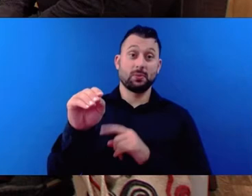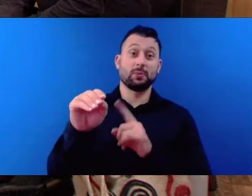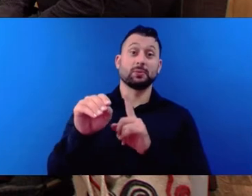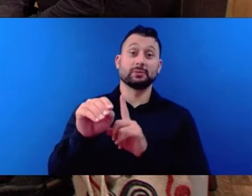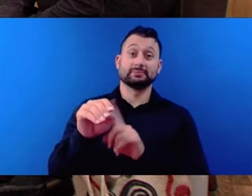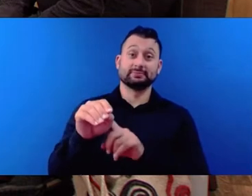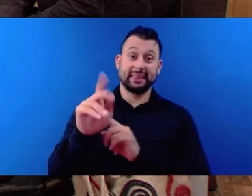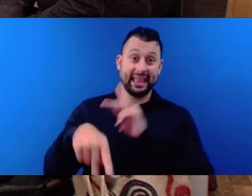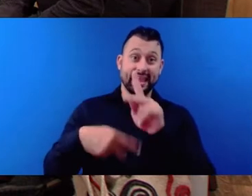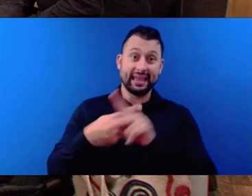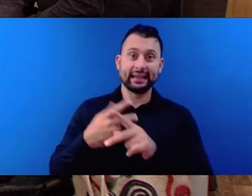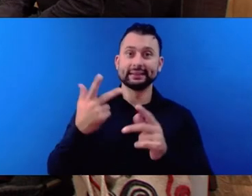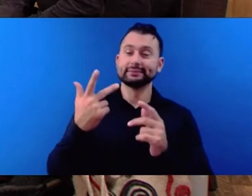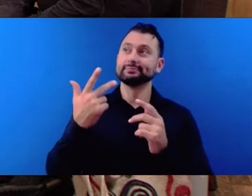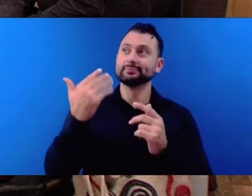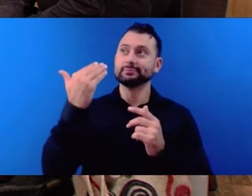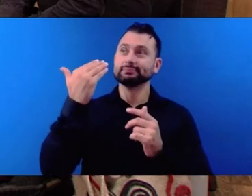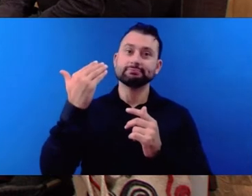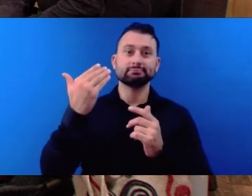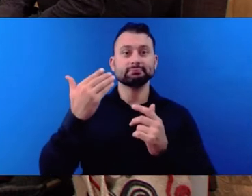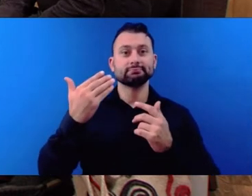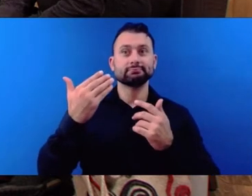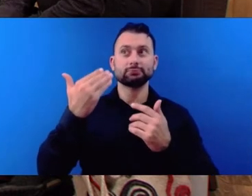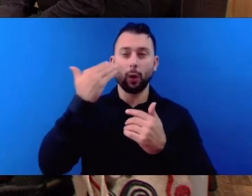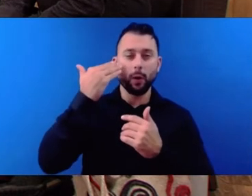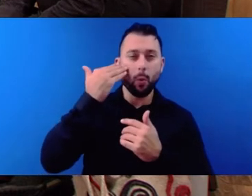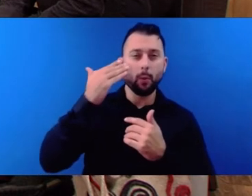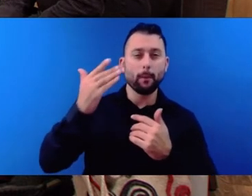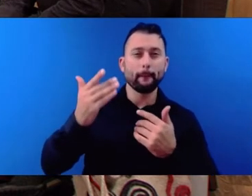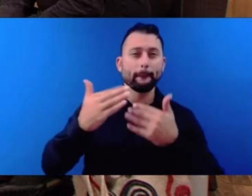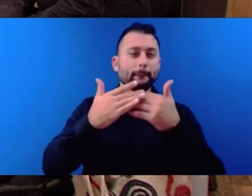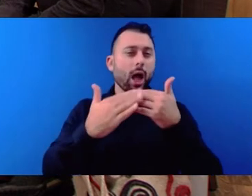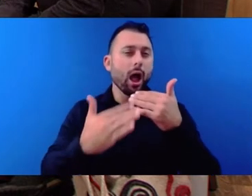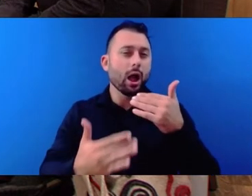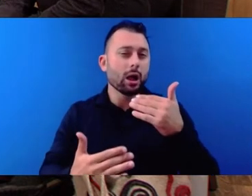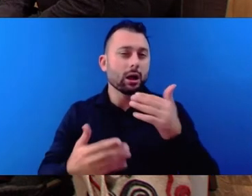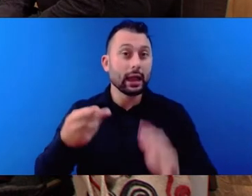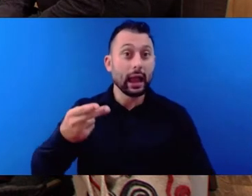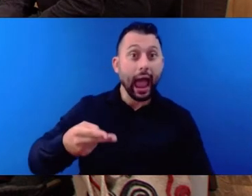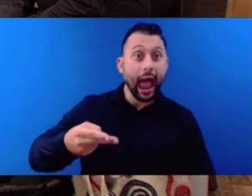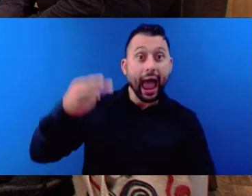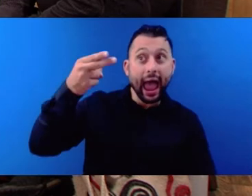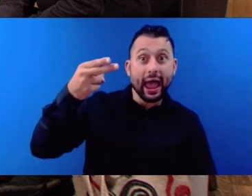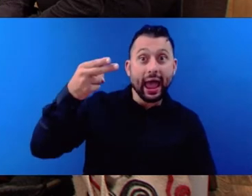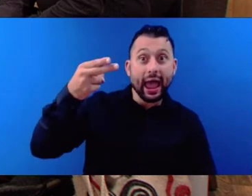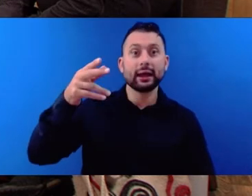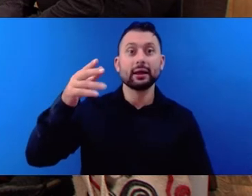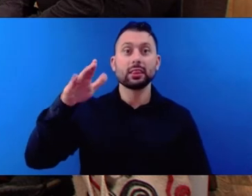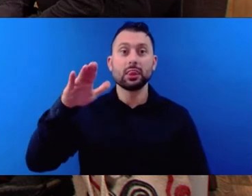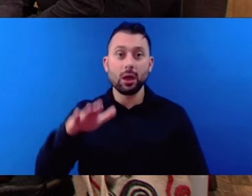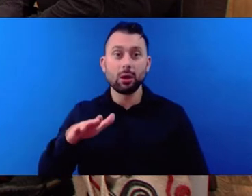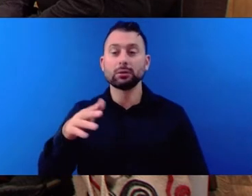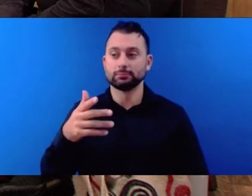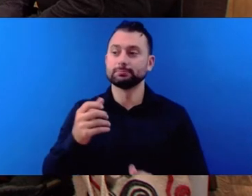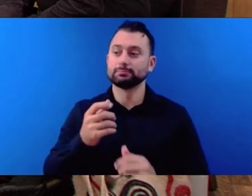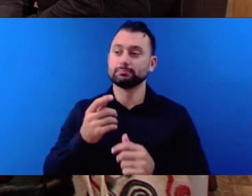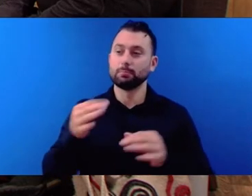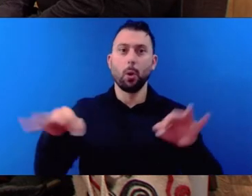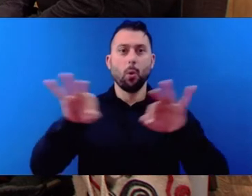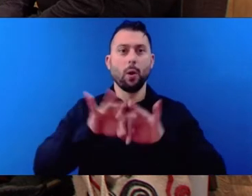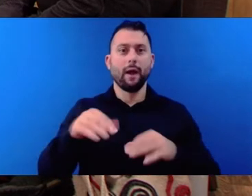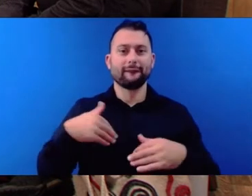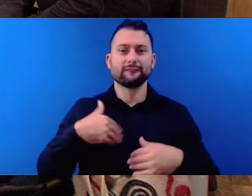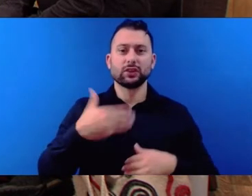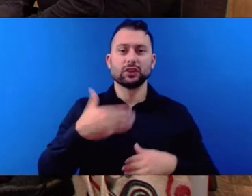your body's using more fats for fuel, and that is producing more acid in the body, and that